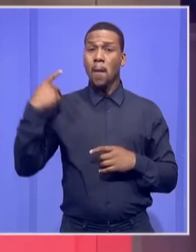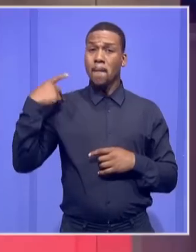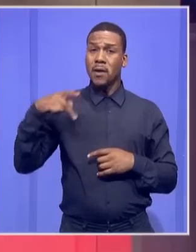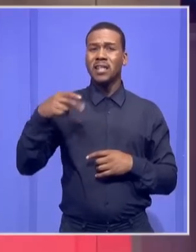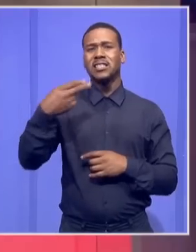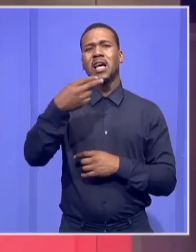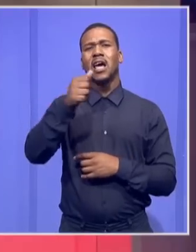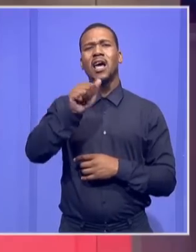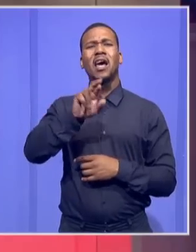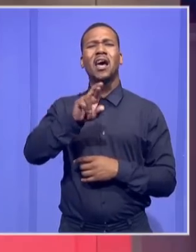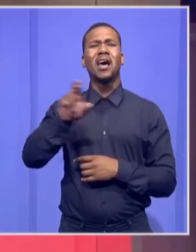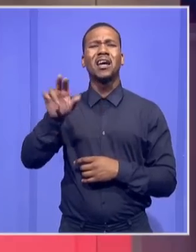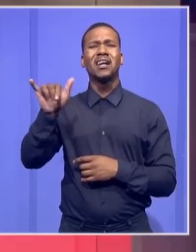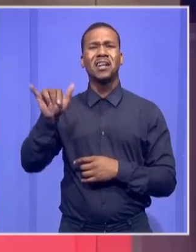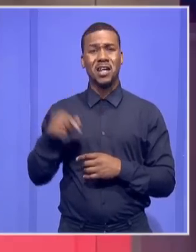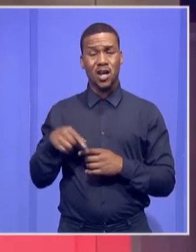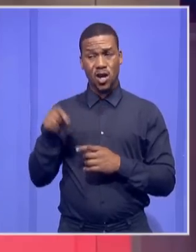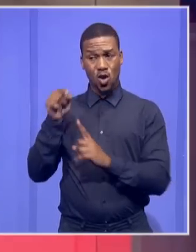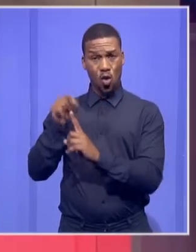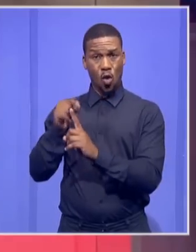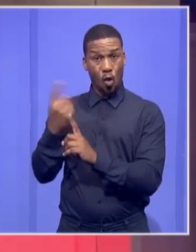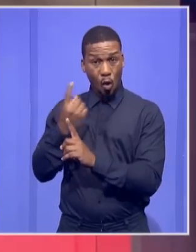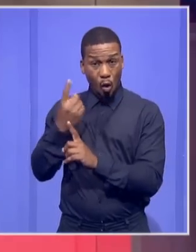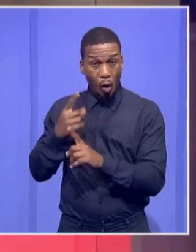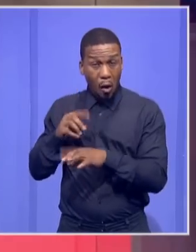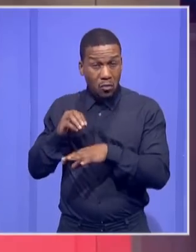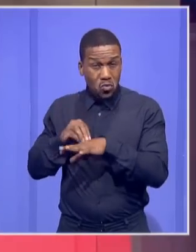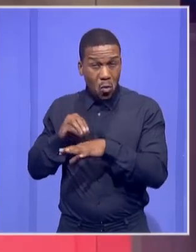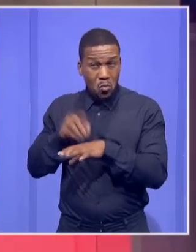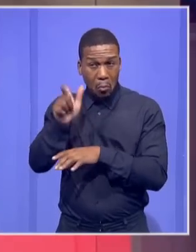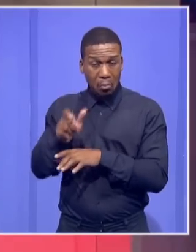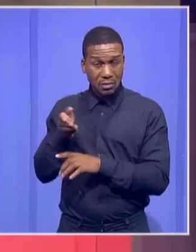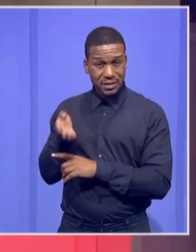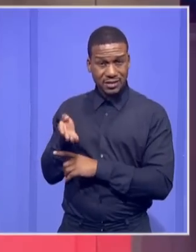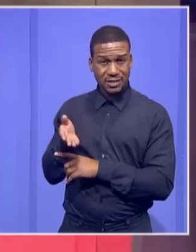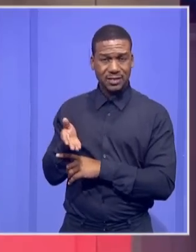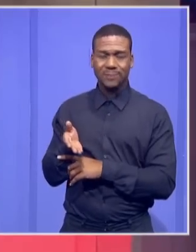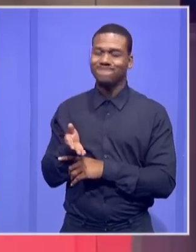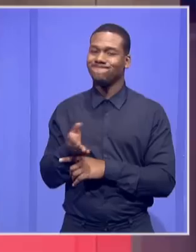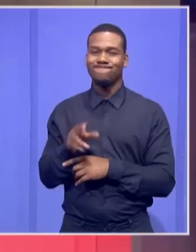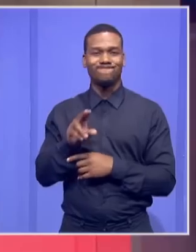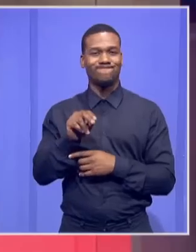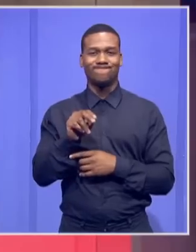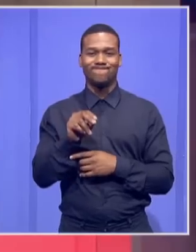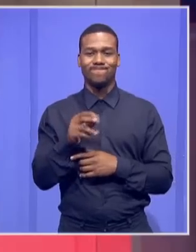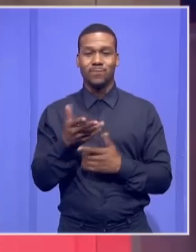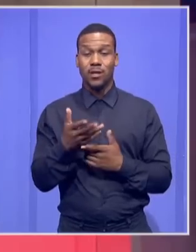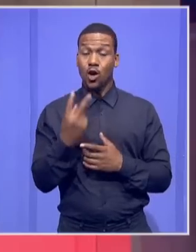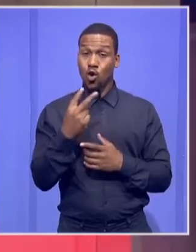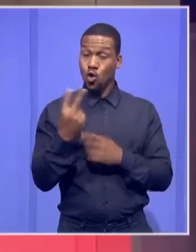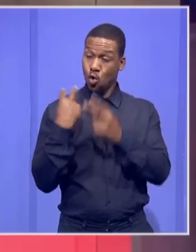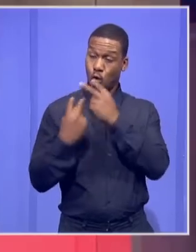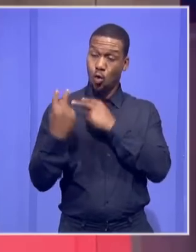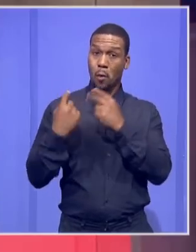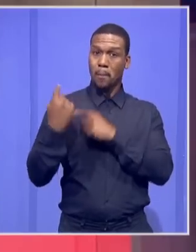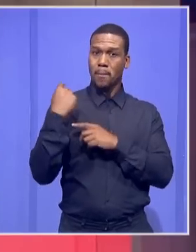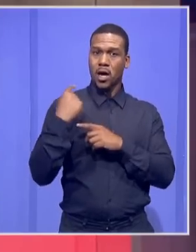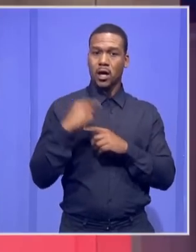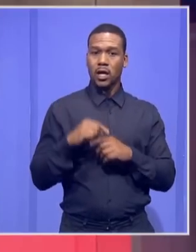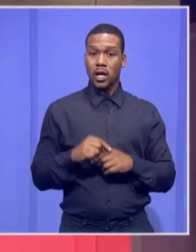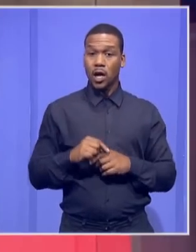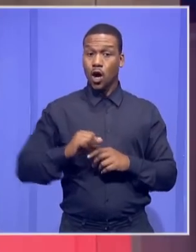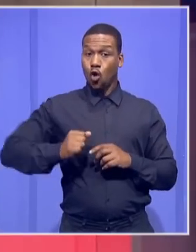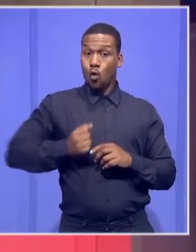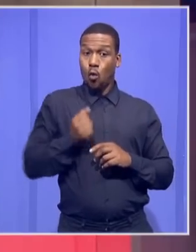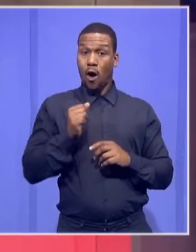figure. No. You know, if you look back at, for instance, King Edward VIII, when he decided to abdicate the throne, and he wanted to go and